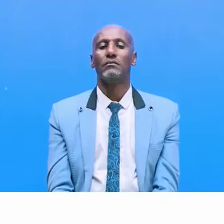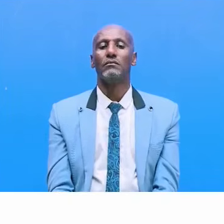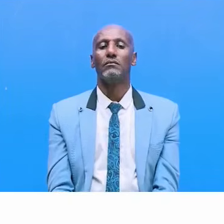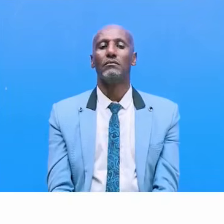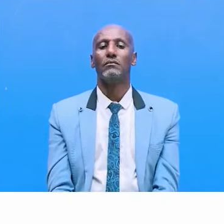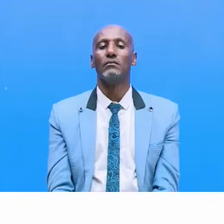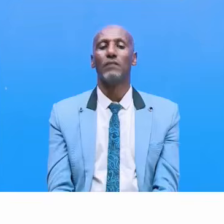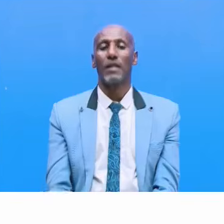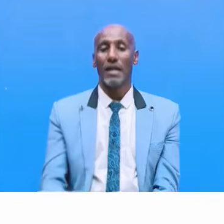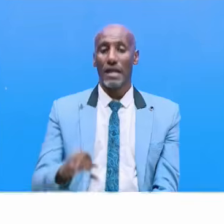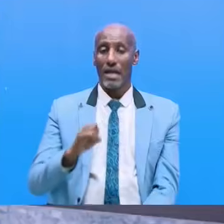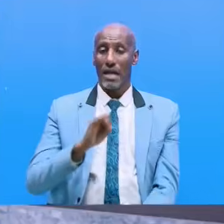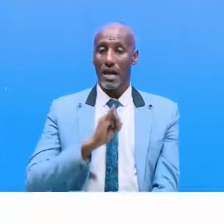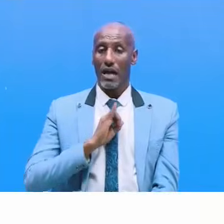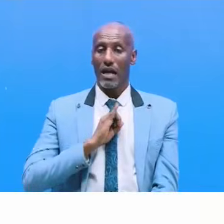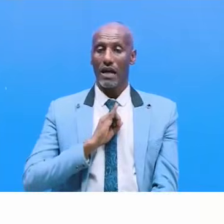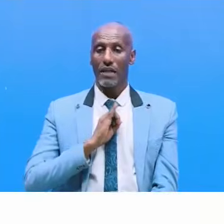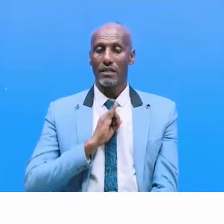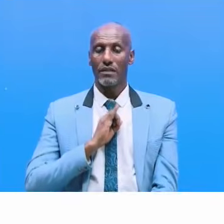I